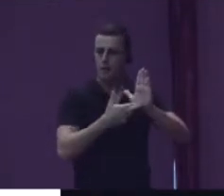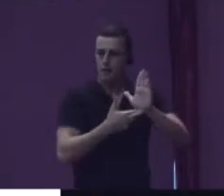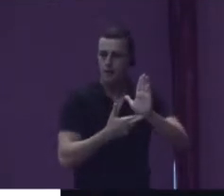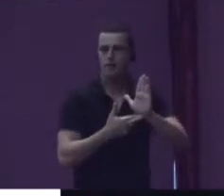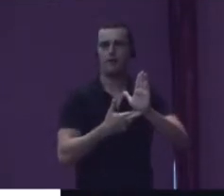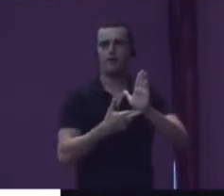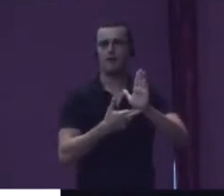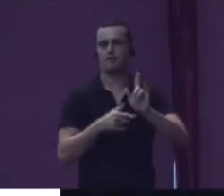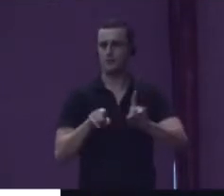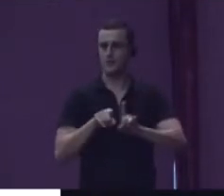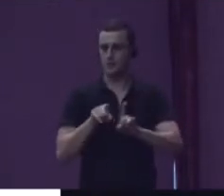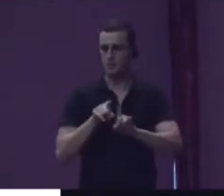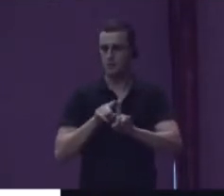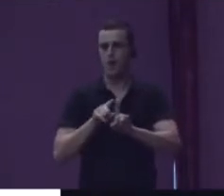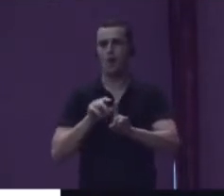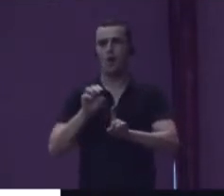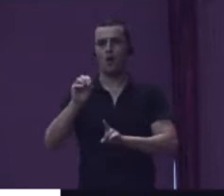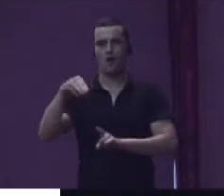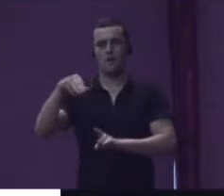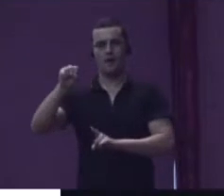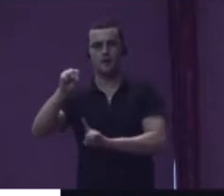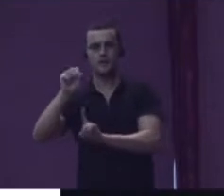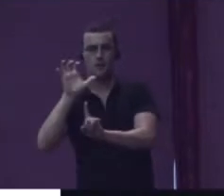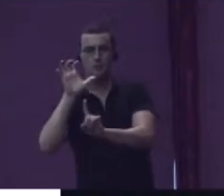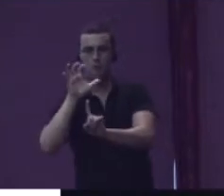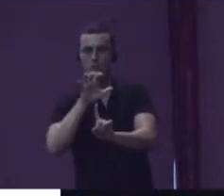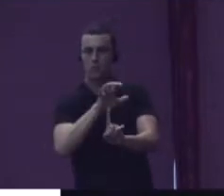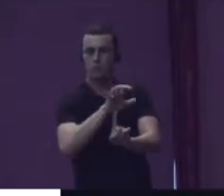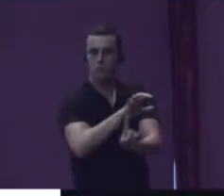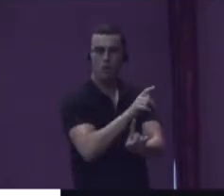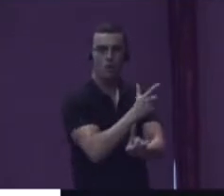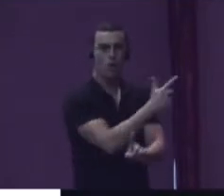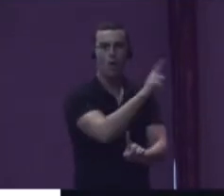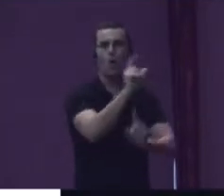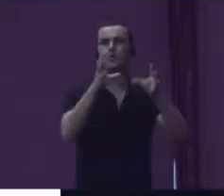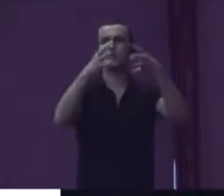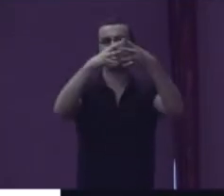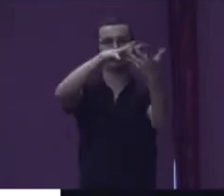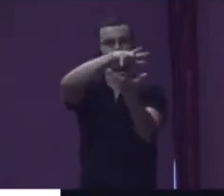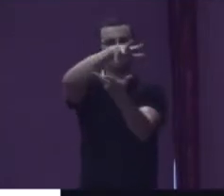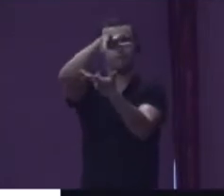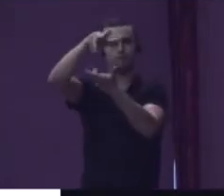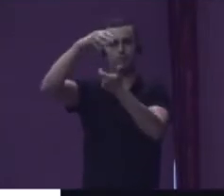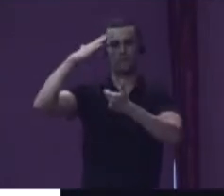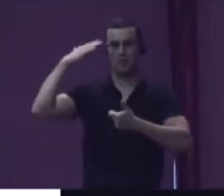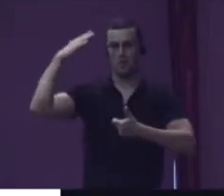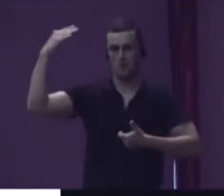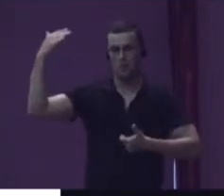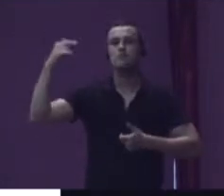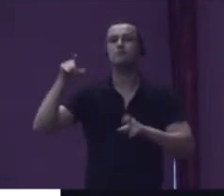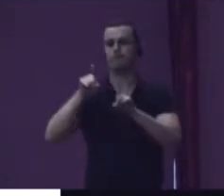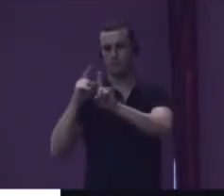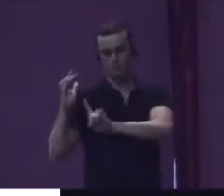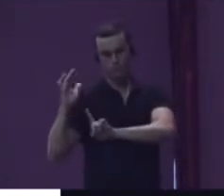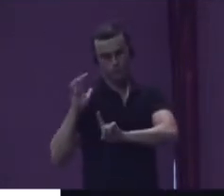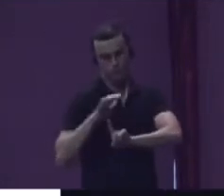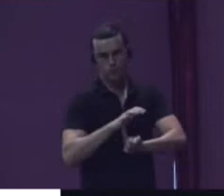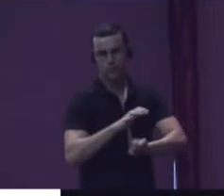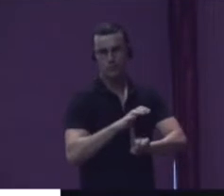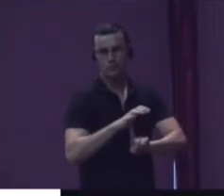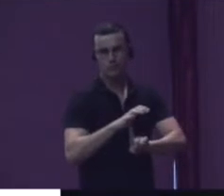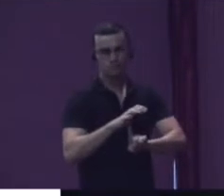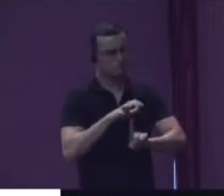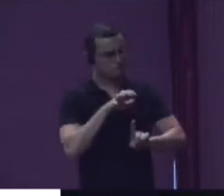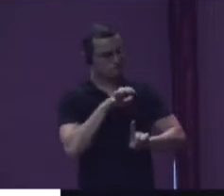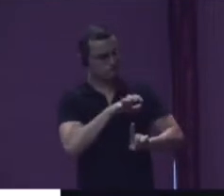U.S. Agency for International Development and other international agencies exert pressure on the